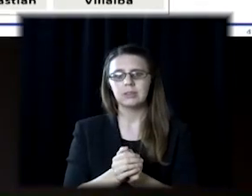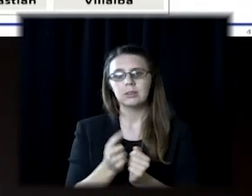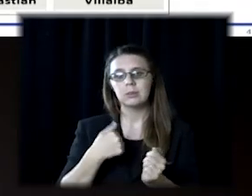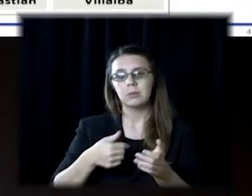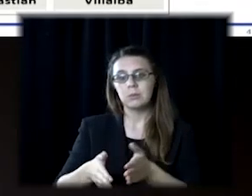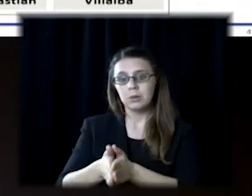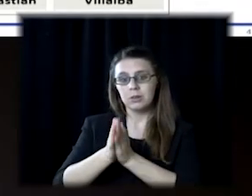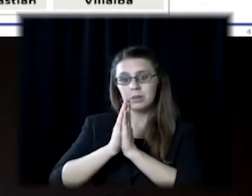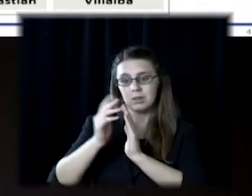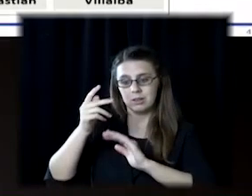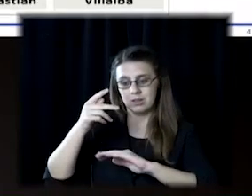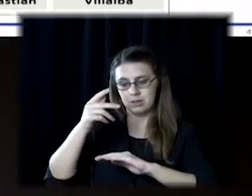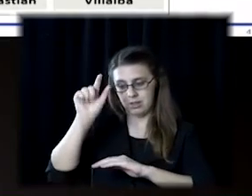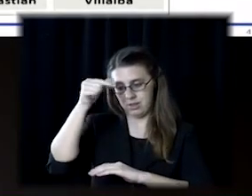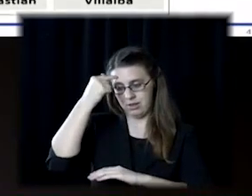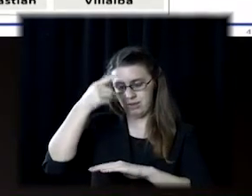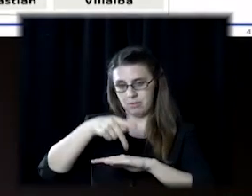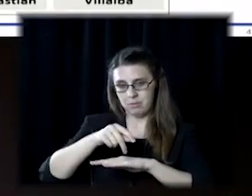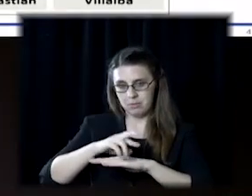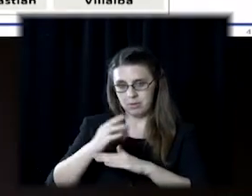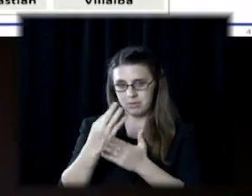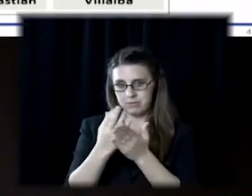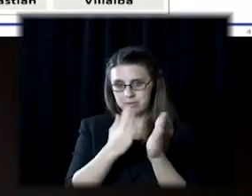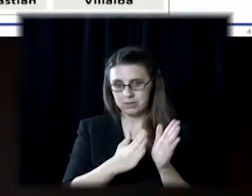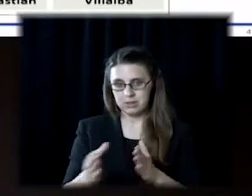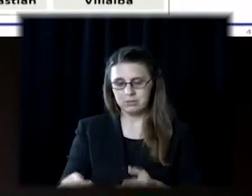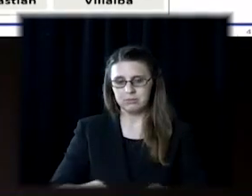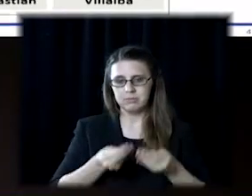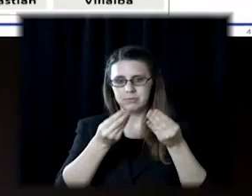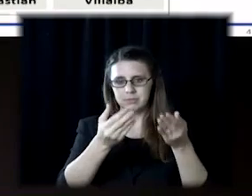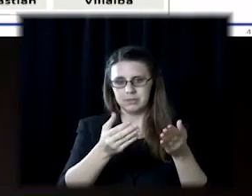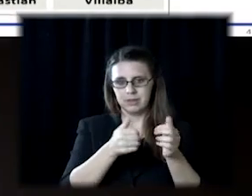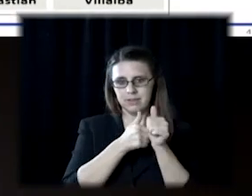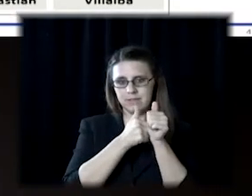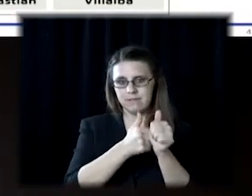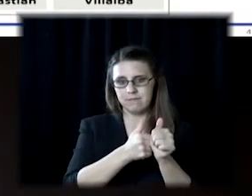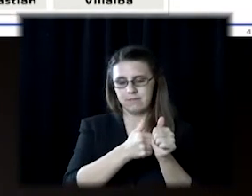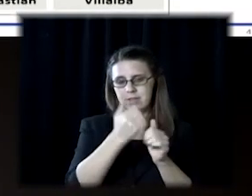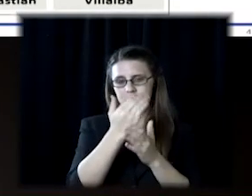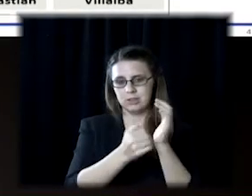fiscal plans to the Oversight Board pursuant to the provisions of Section 201 of PROMESA.